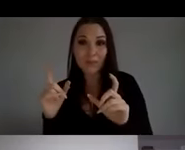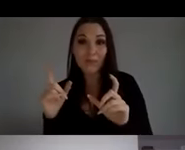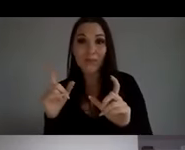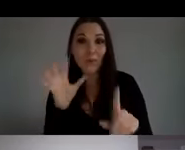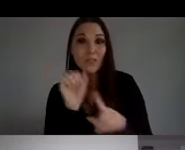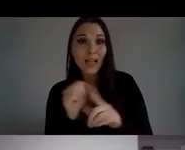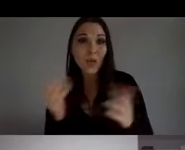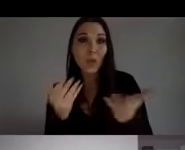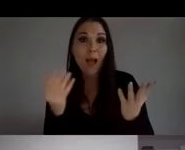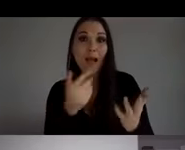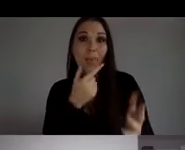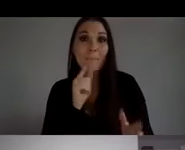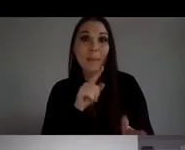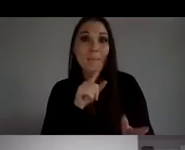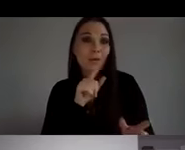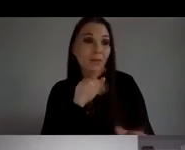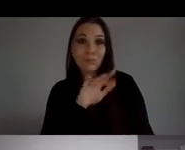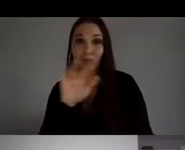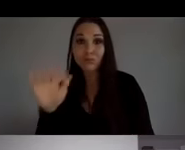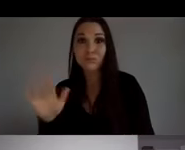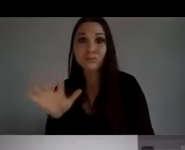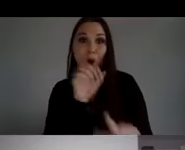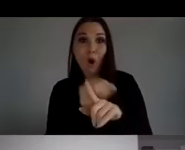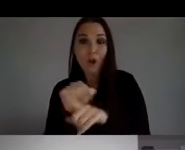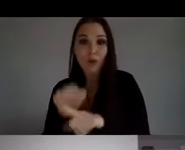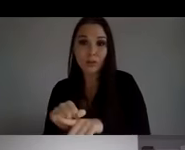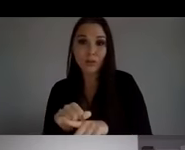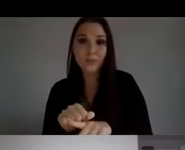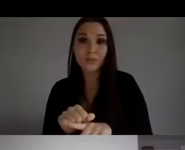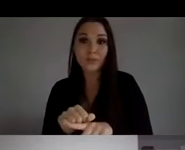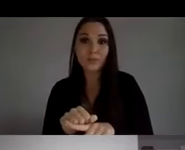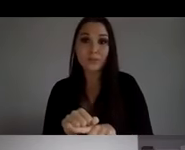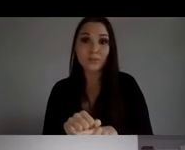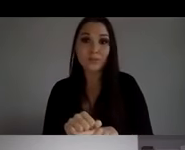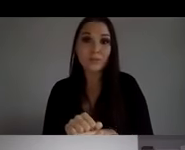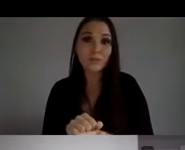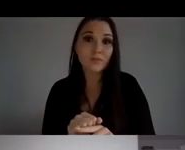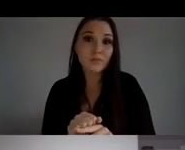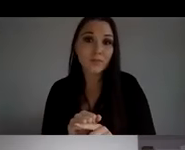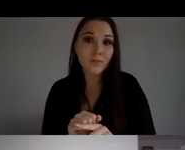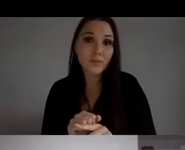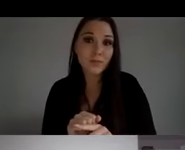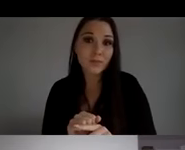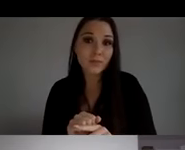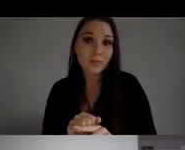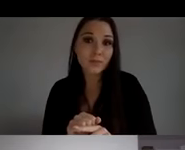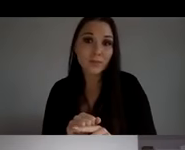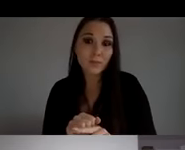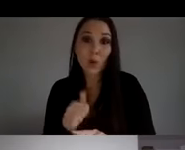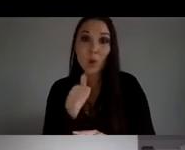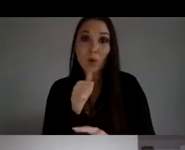the people will look in the image. And we actually, so you can train that as a regular neural network without using